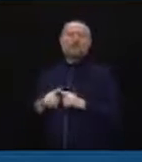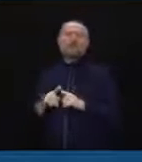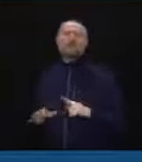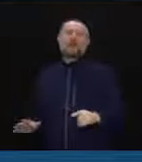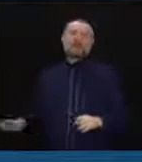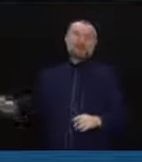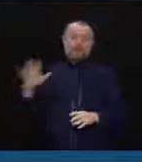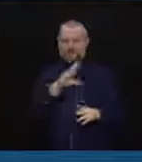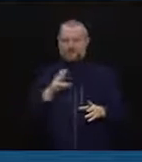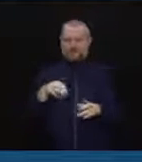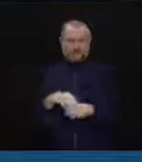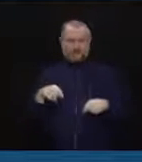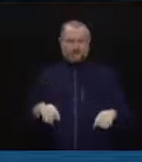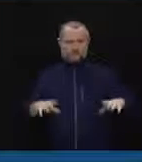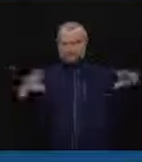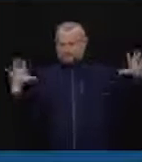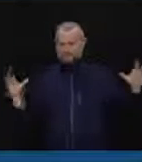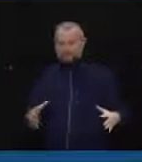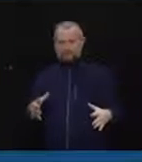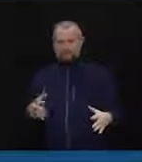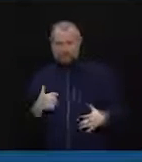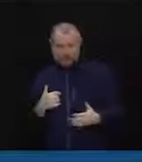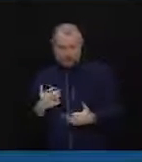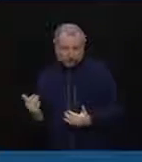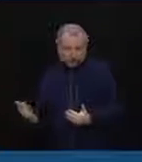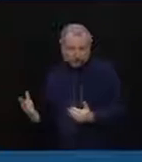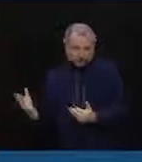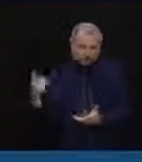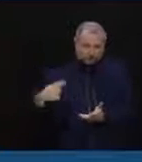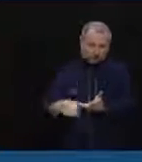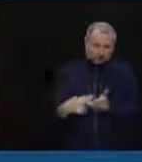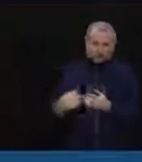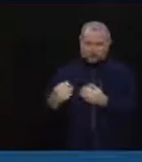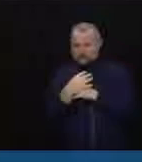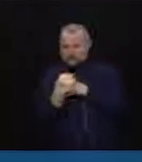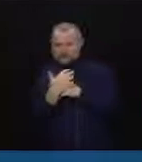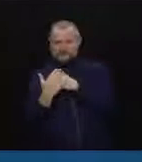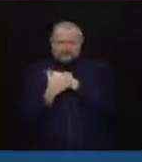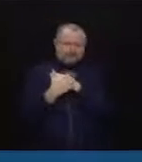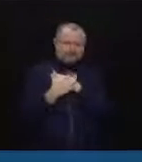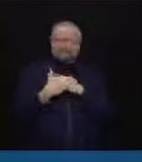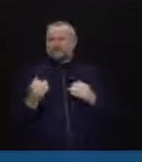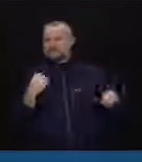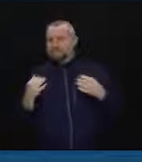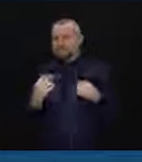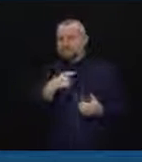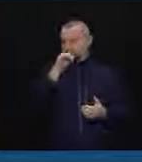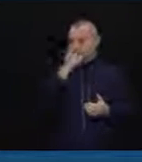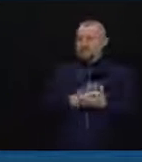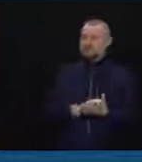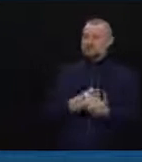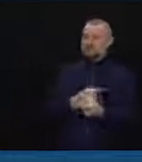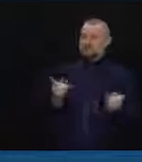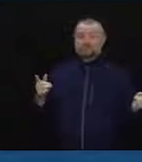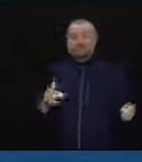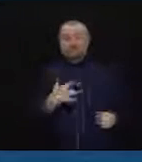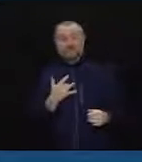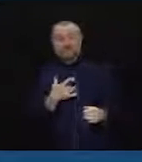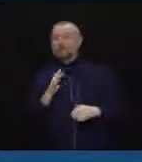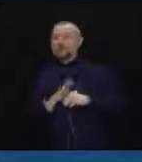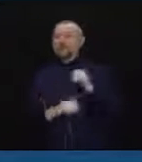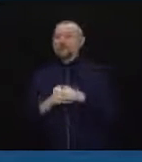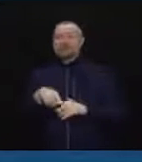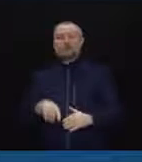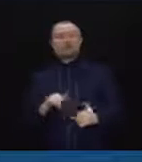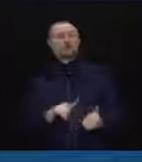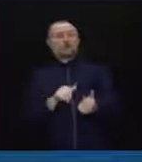system. We solicited their input, their advice, and I believe that they felt comfortable with this approach, that